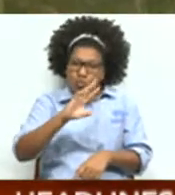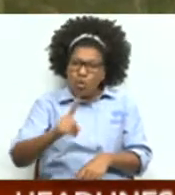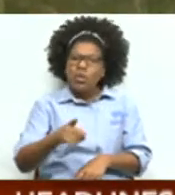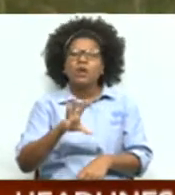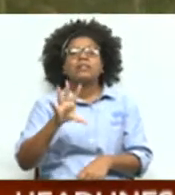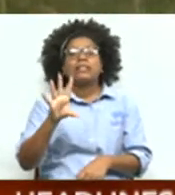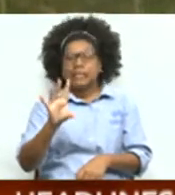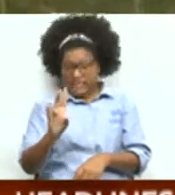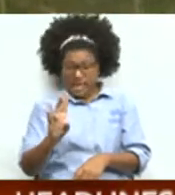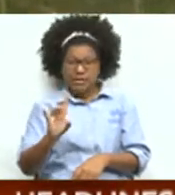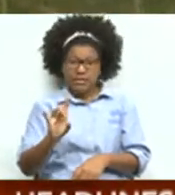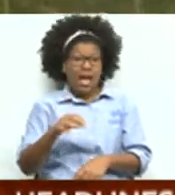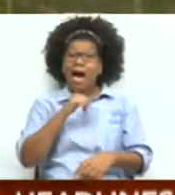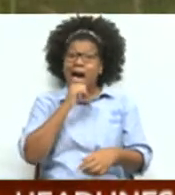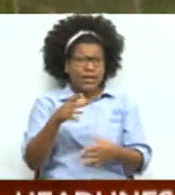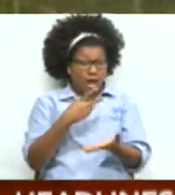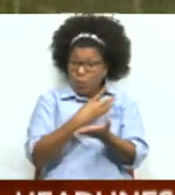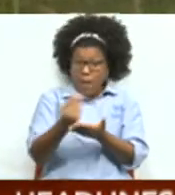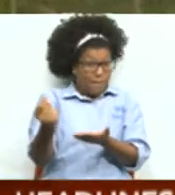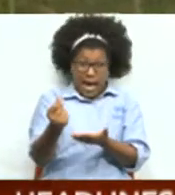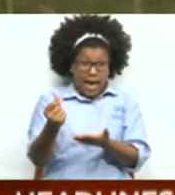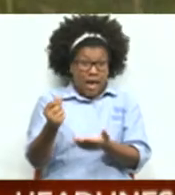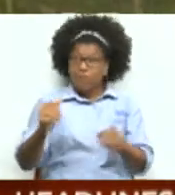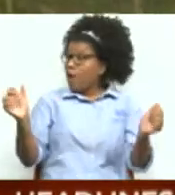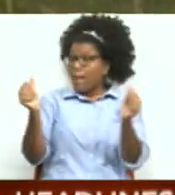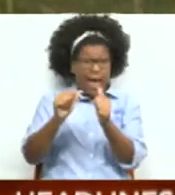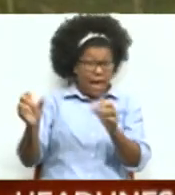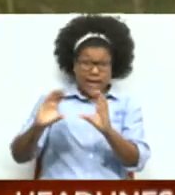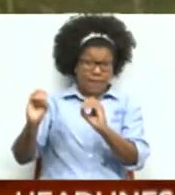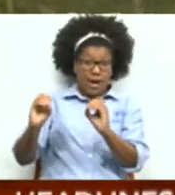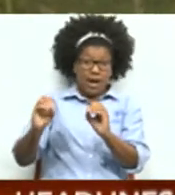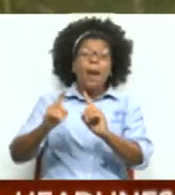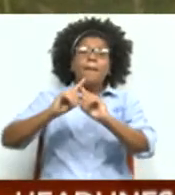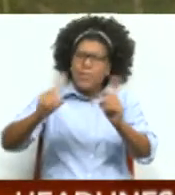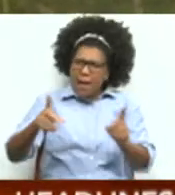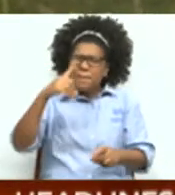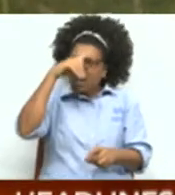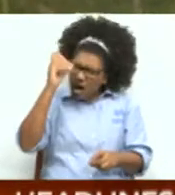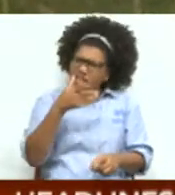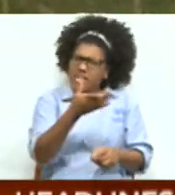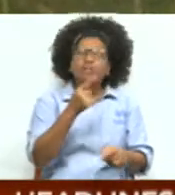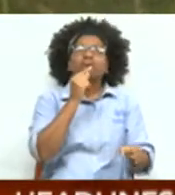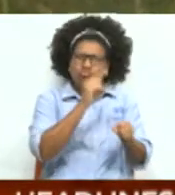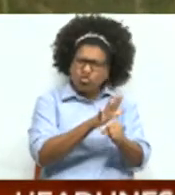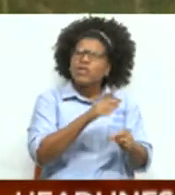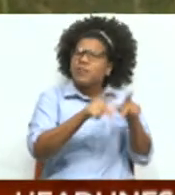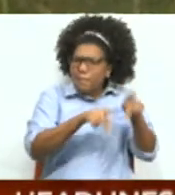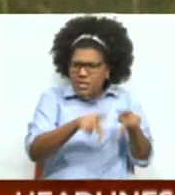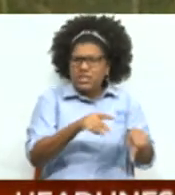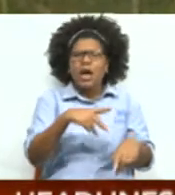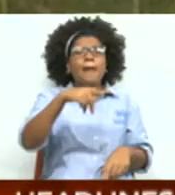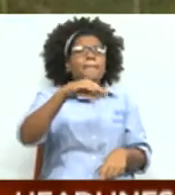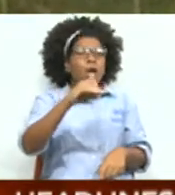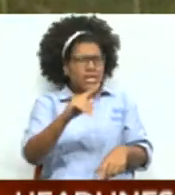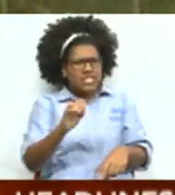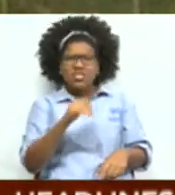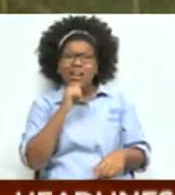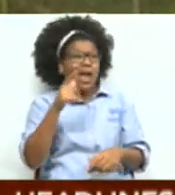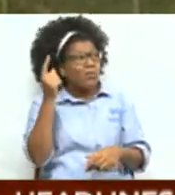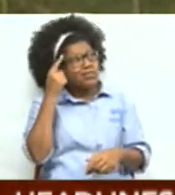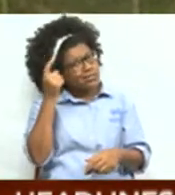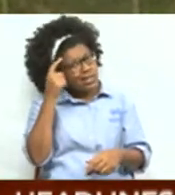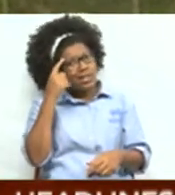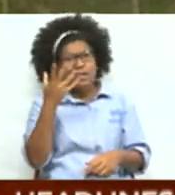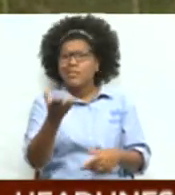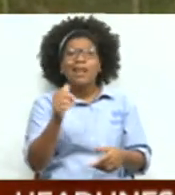his name and him being a politician at the time, I thought that we would not get a runaround. I was pregnant at the time, so I thought I